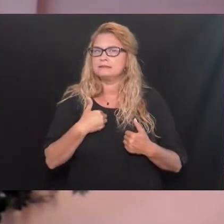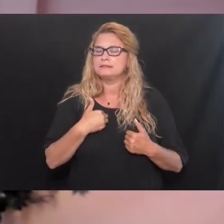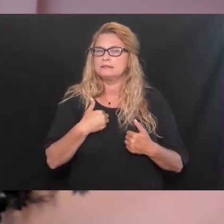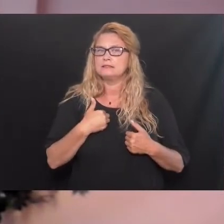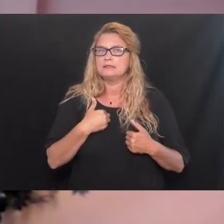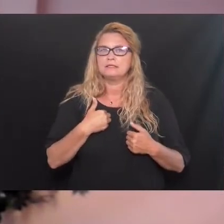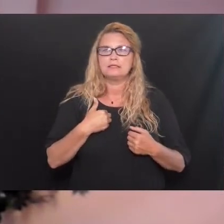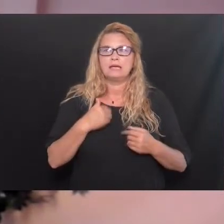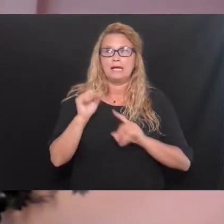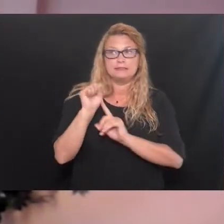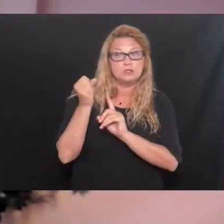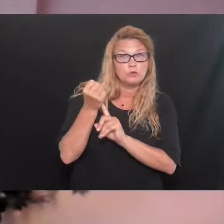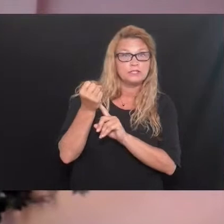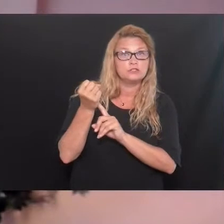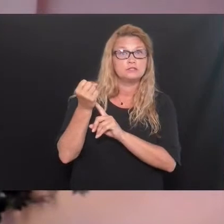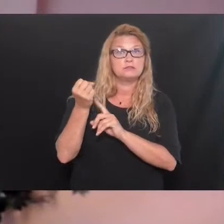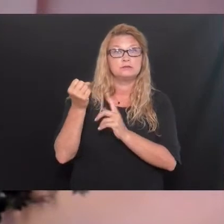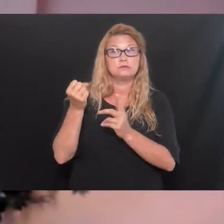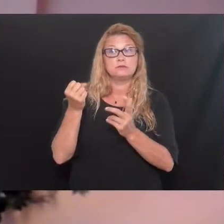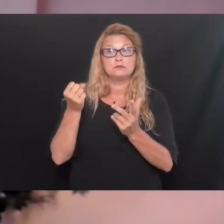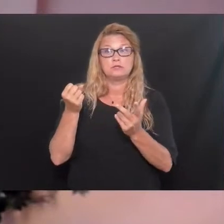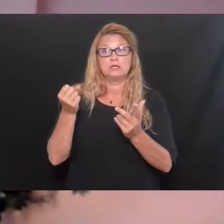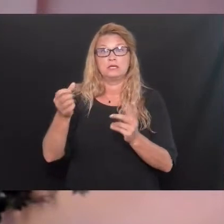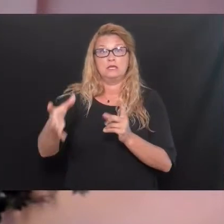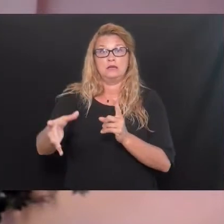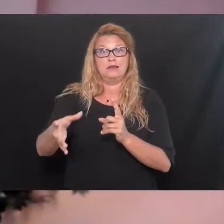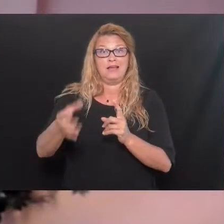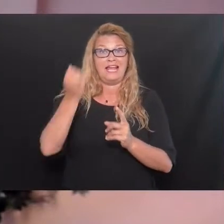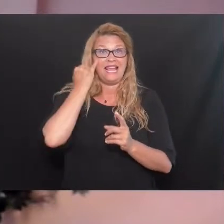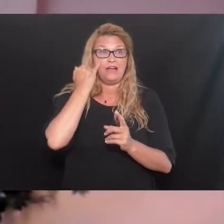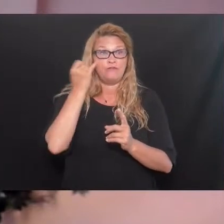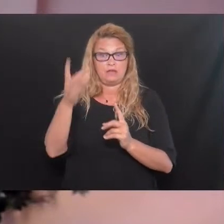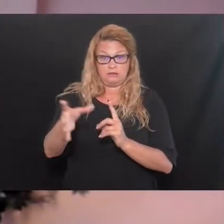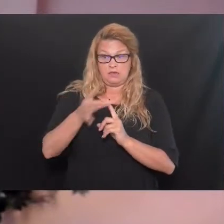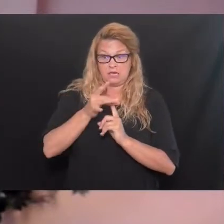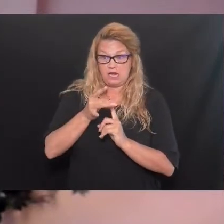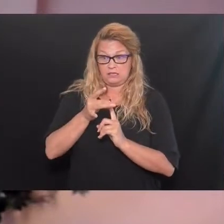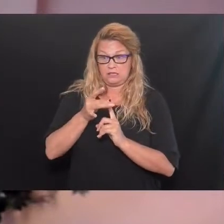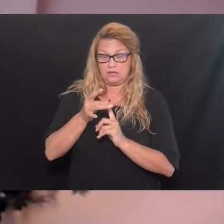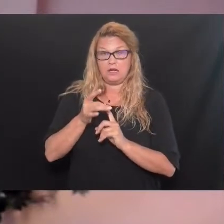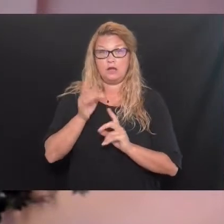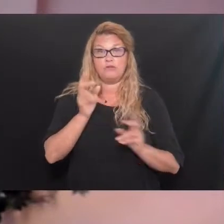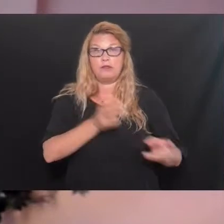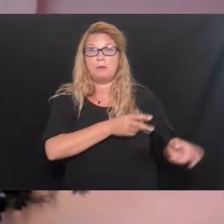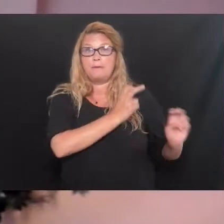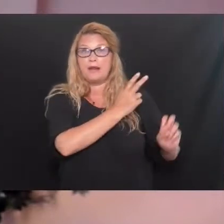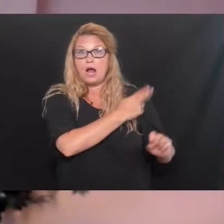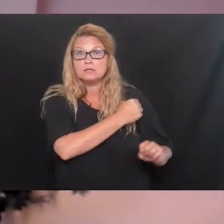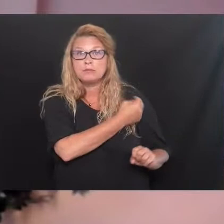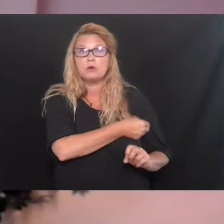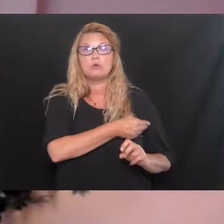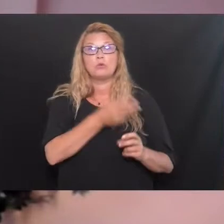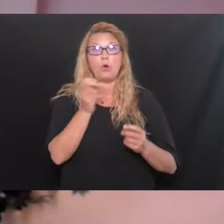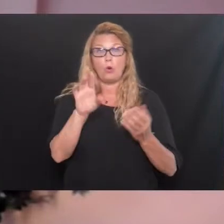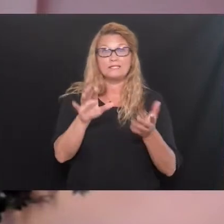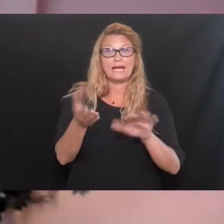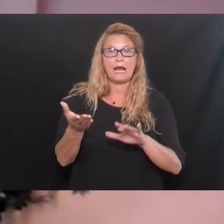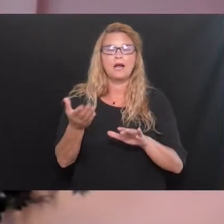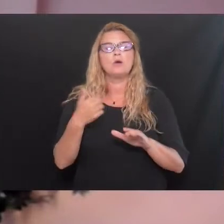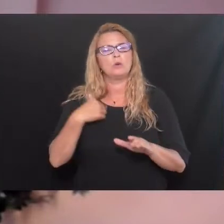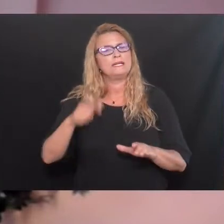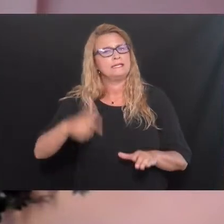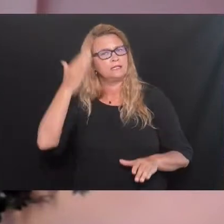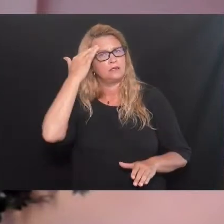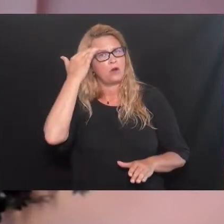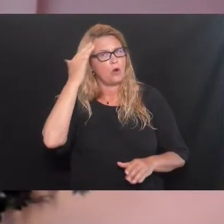case ends up getting ill, hospitalized, or dying, because that might be the very earliest, insight that